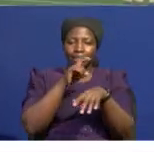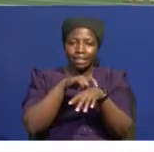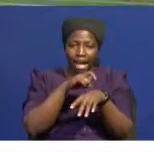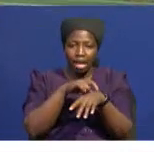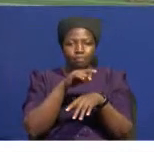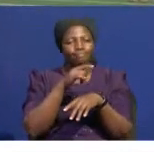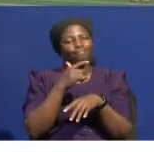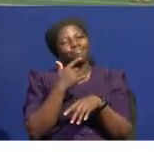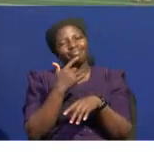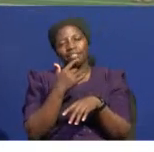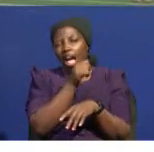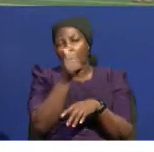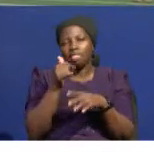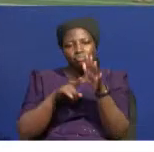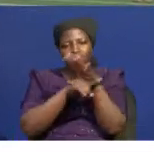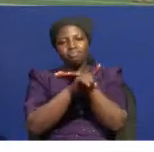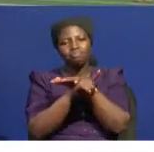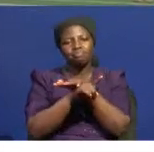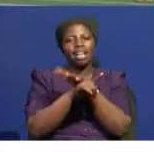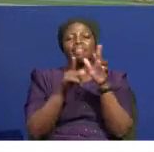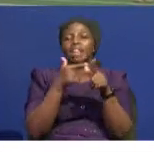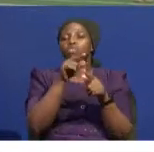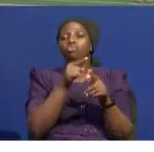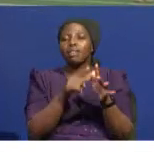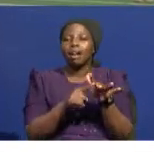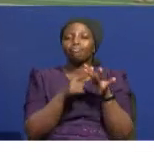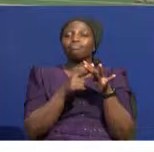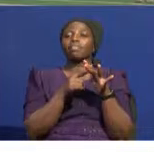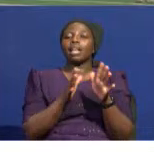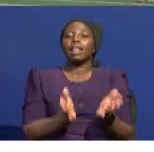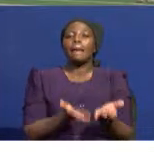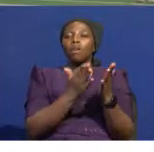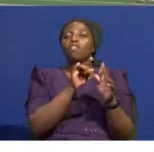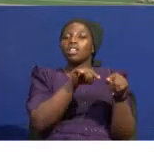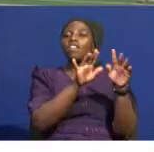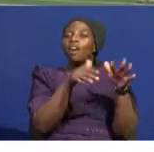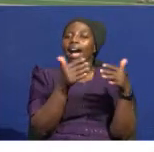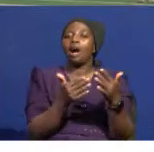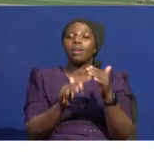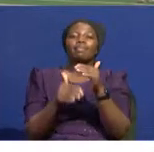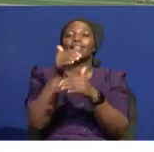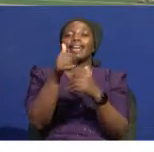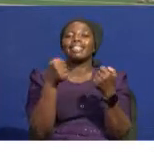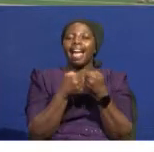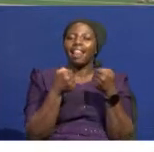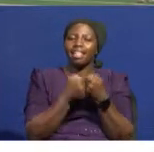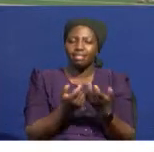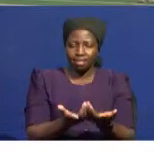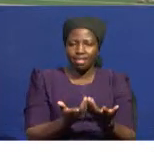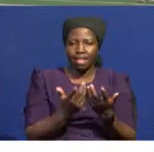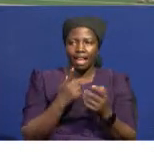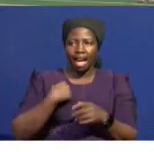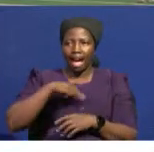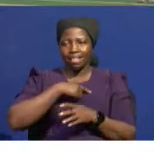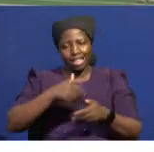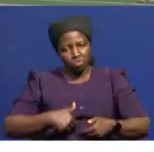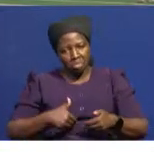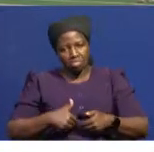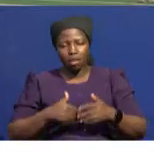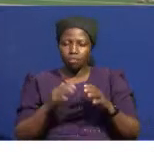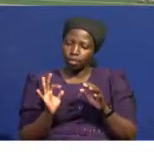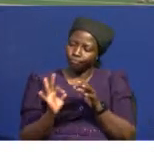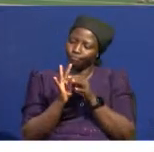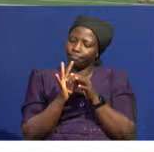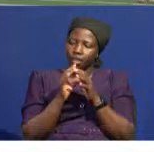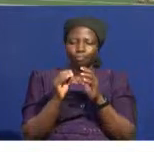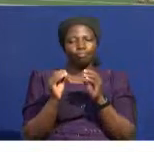mkifungwa mna jirikolektaji mna kuja kwa hiyo game next. Na vijana tulifocus again, tulirudi kwa board, tukakaa chini,